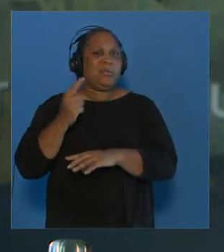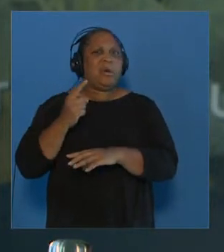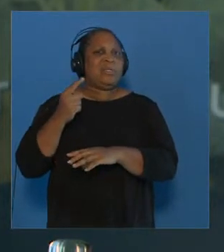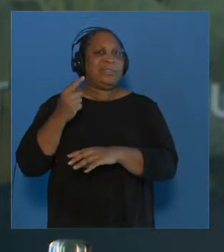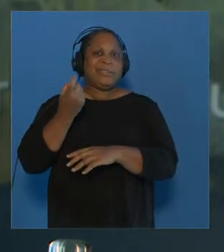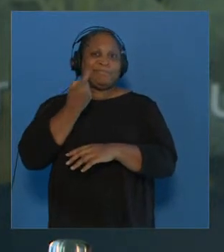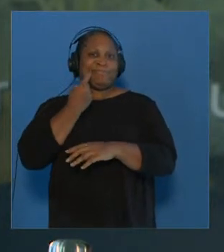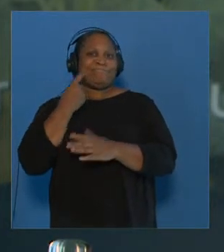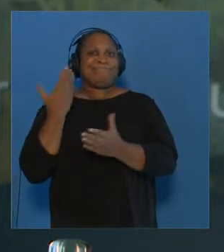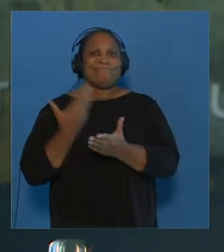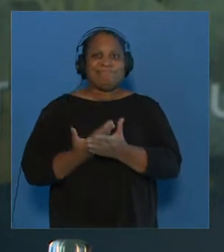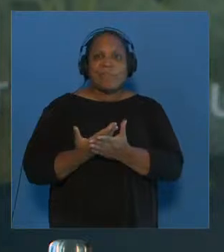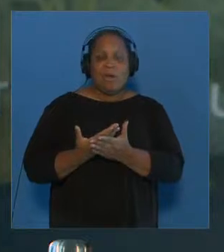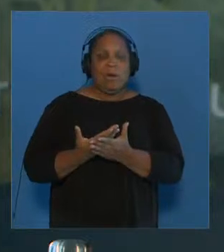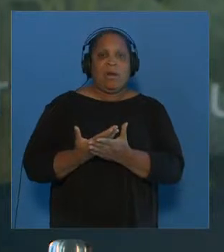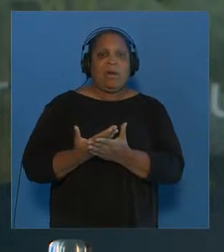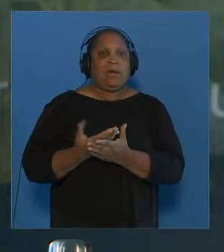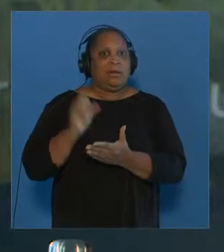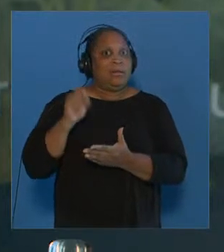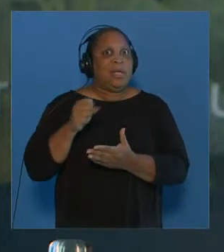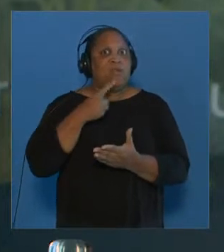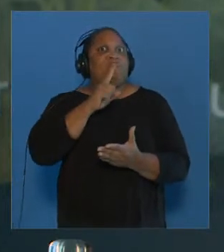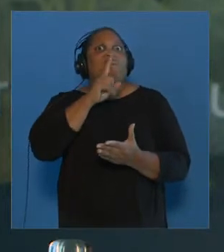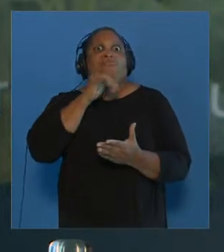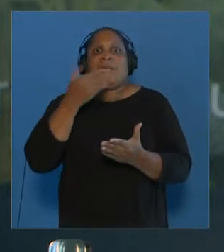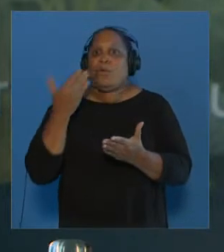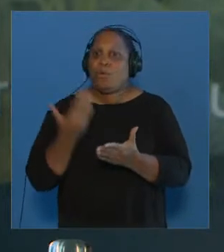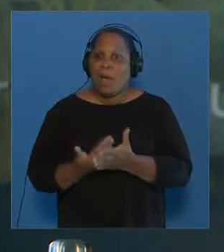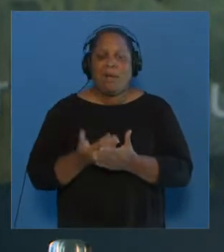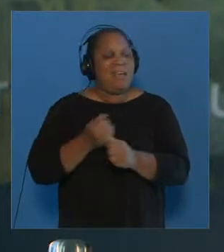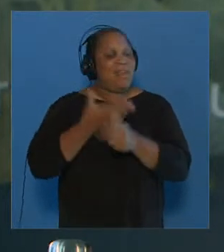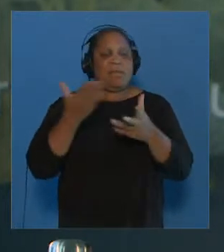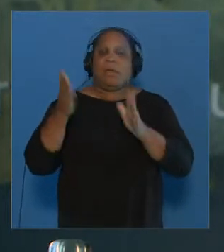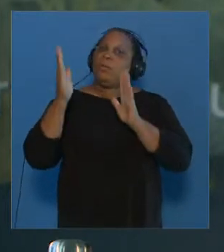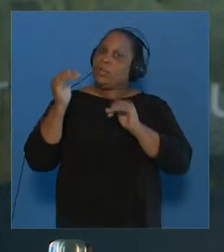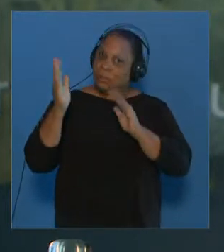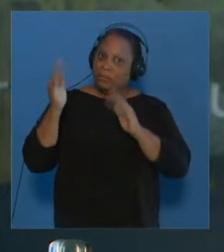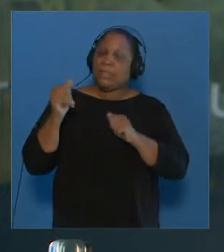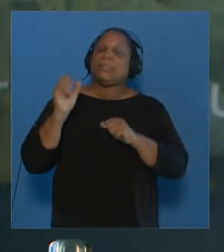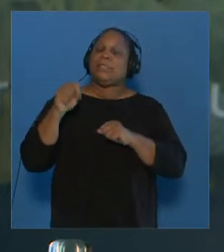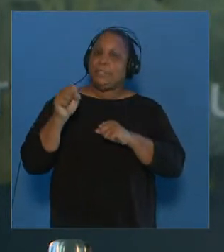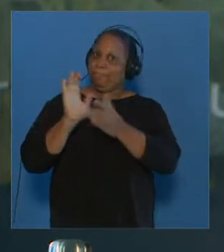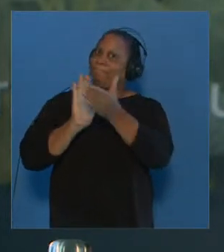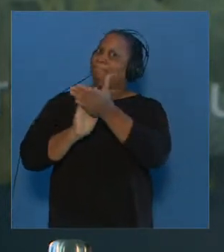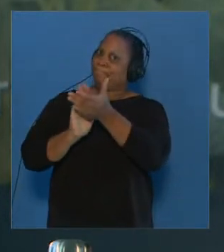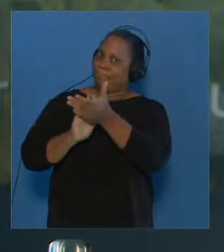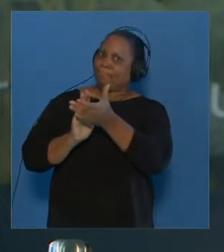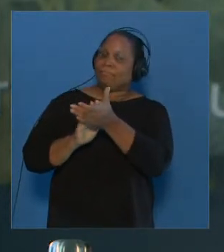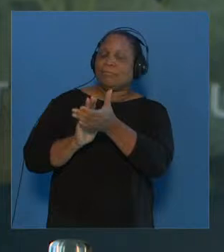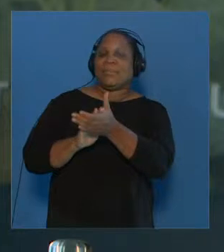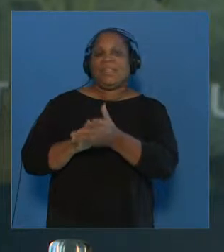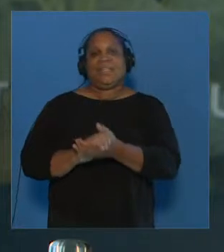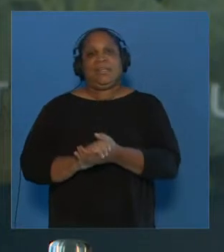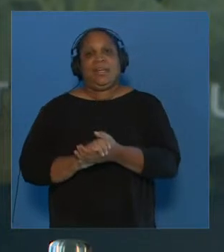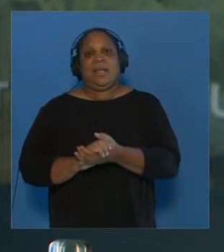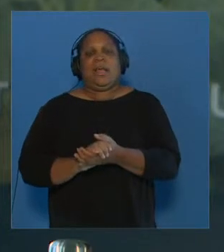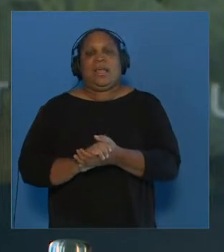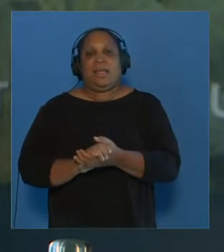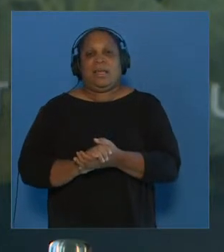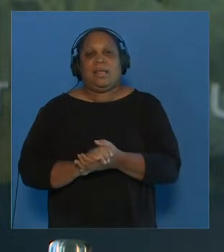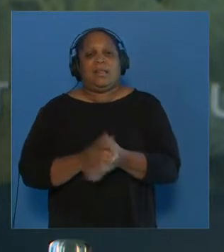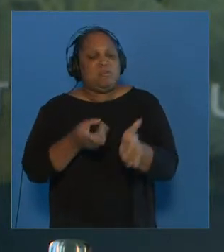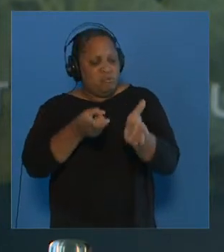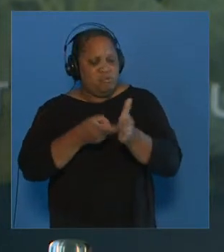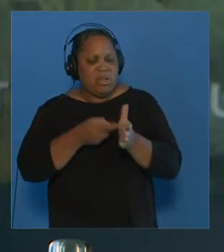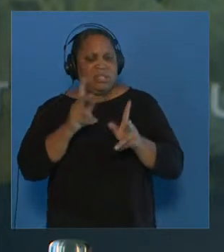the plane. The person, they did really well. They did everything that we expected them to do, and they have to be commended. And they requested